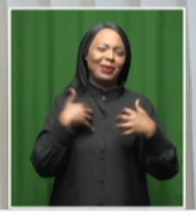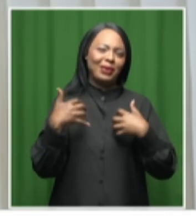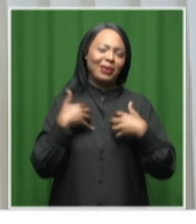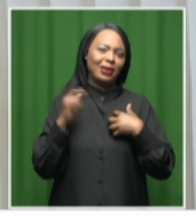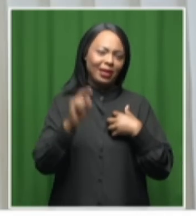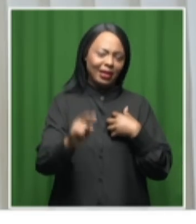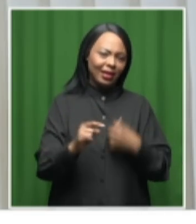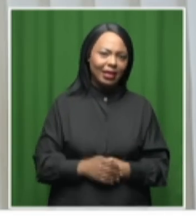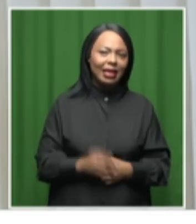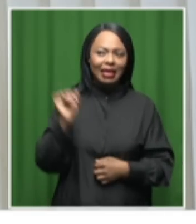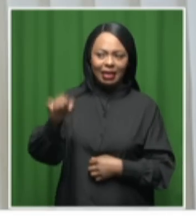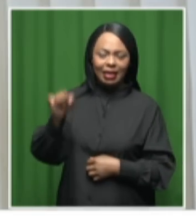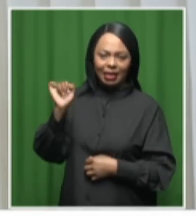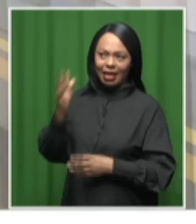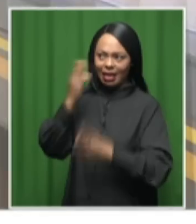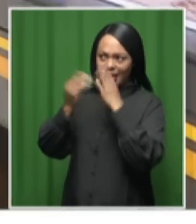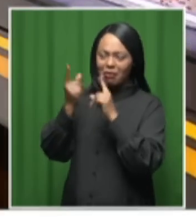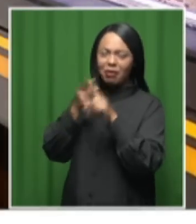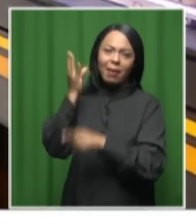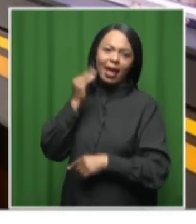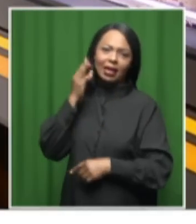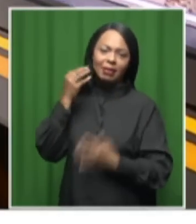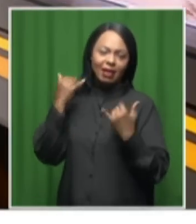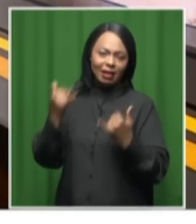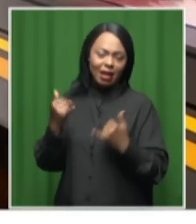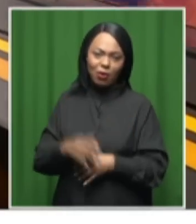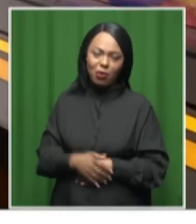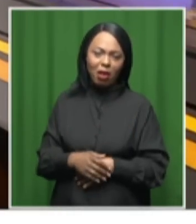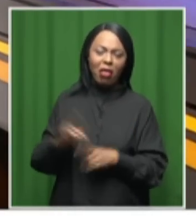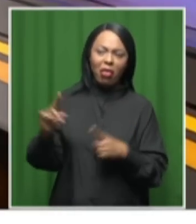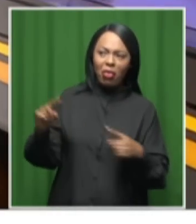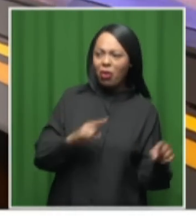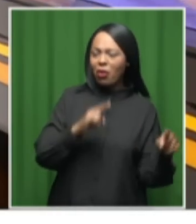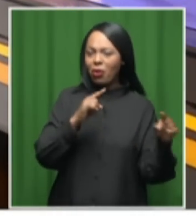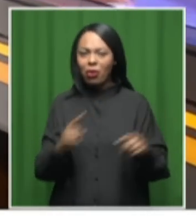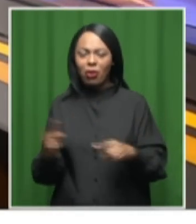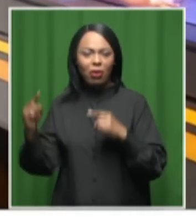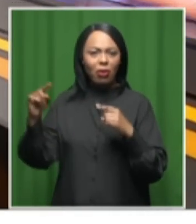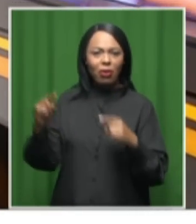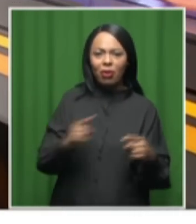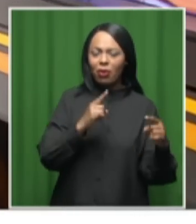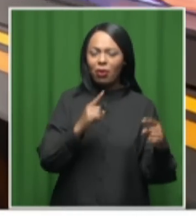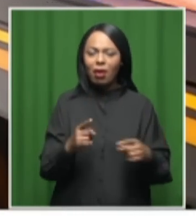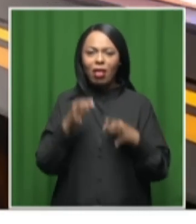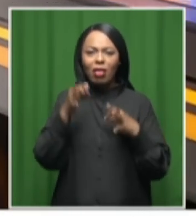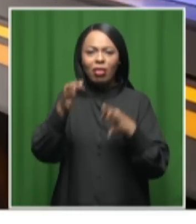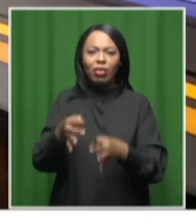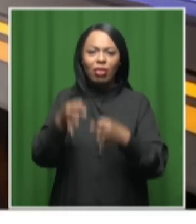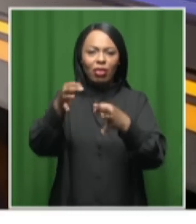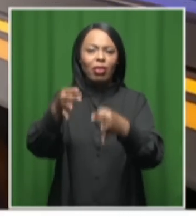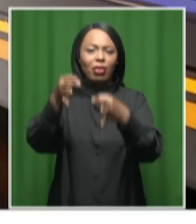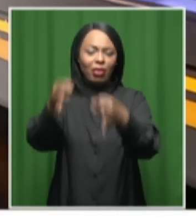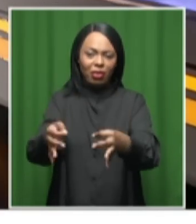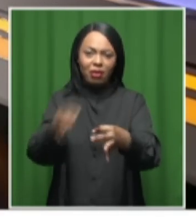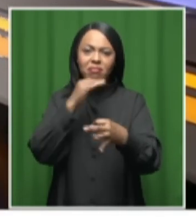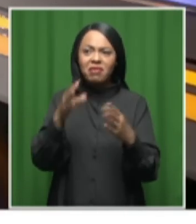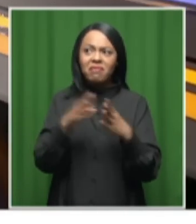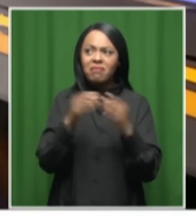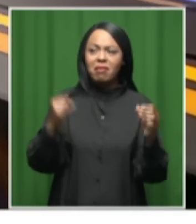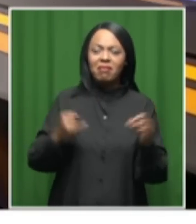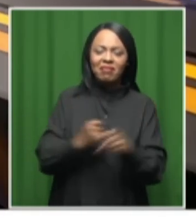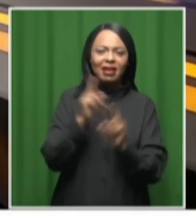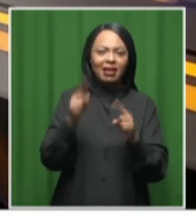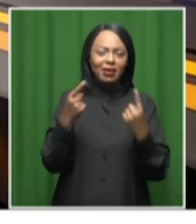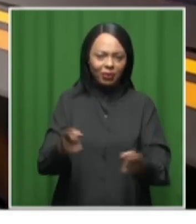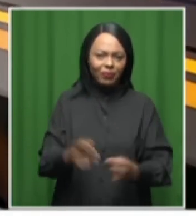by experience and what we've been seeing going on that nothing is going to go fast here. I just want to ask you something just pertaining to